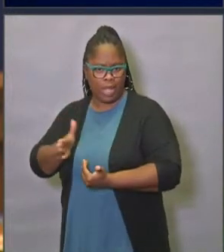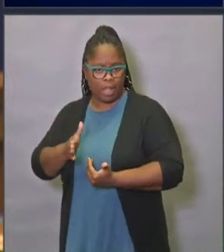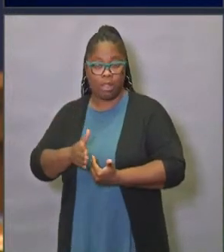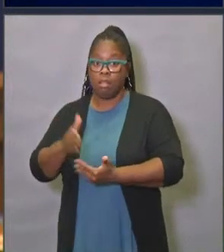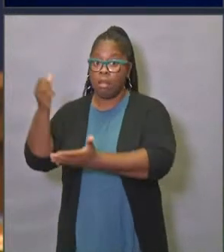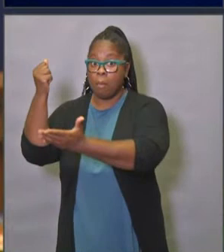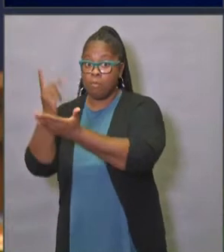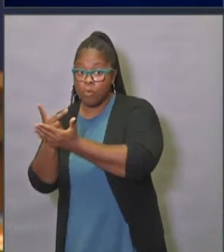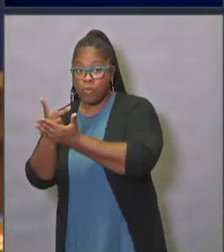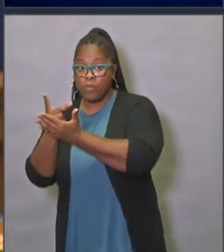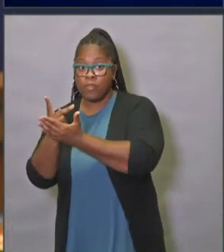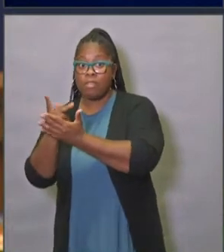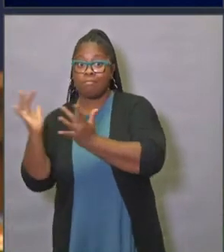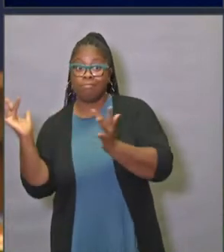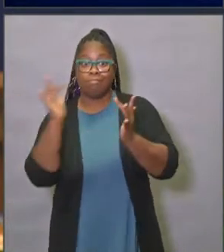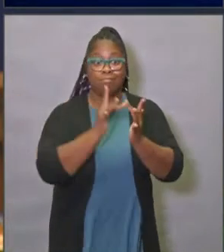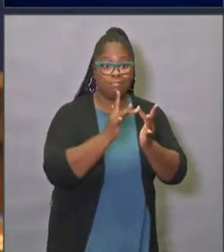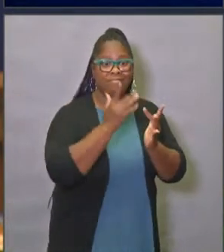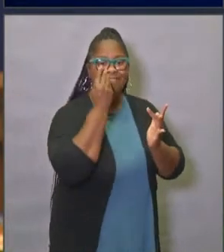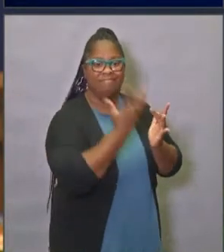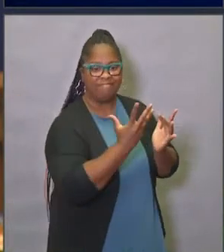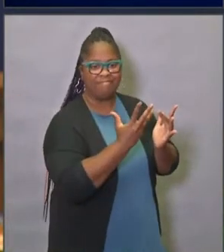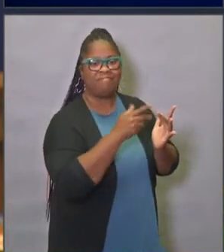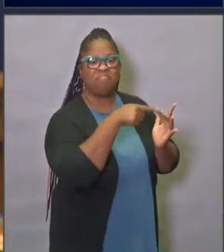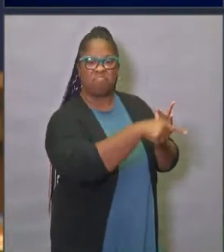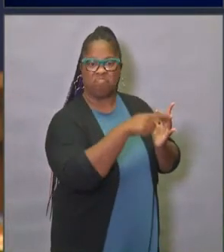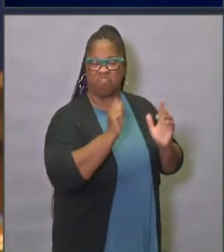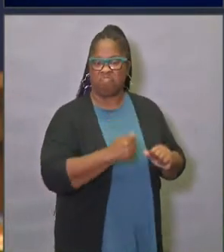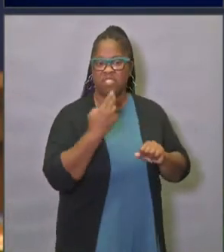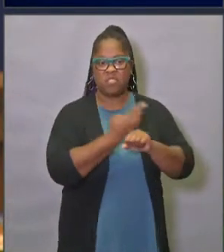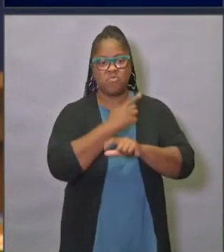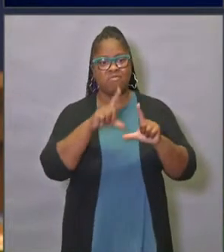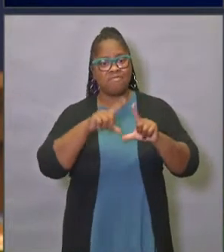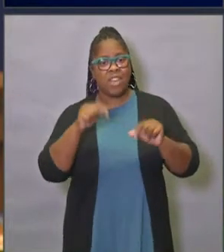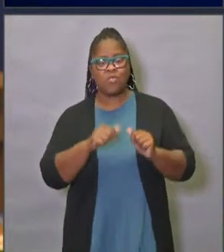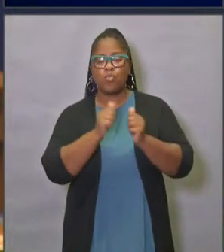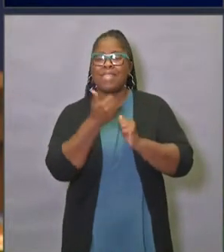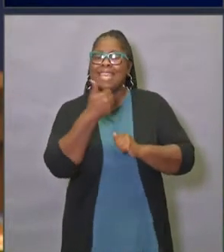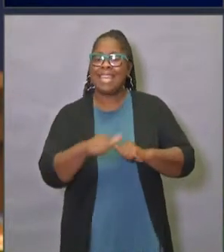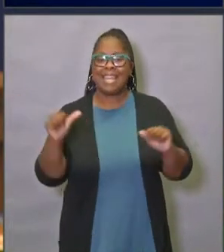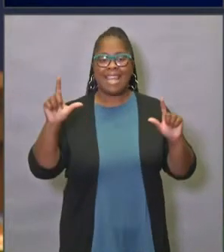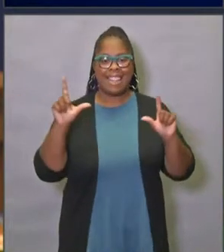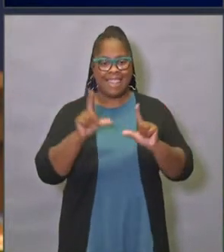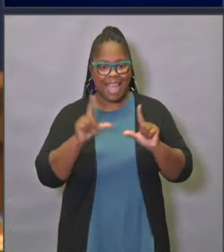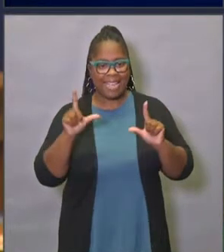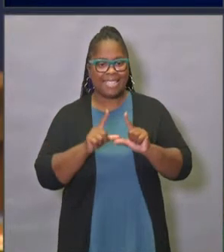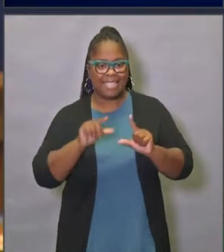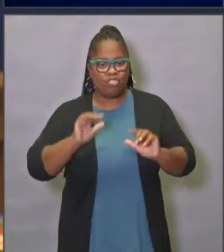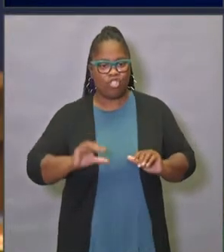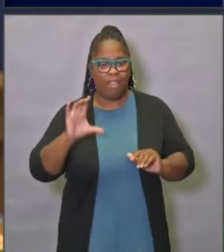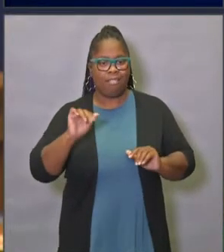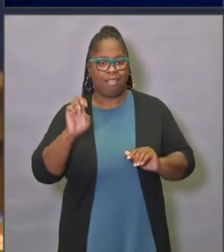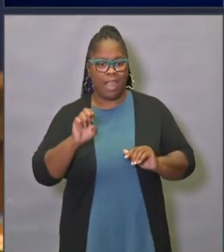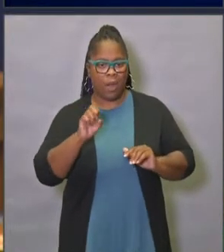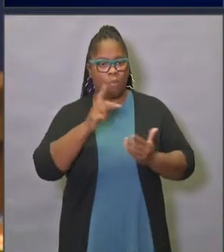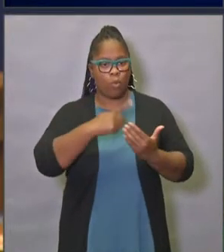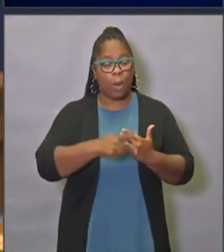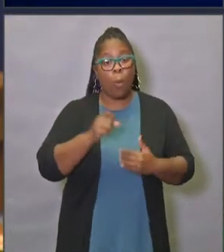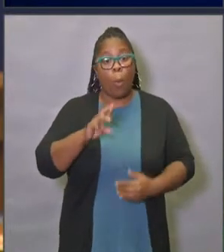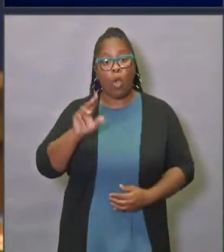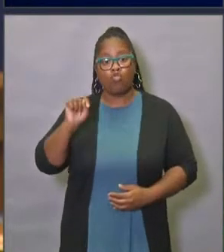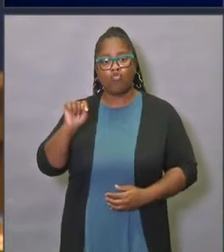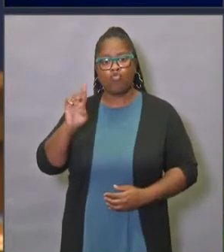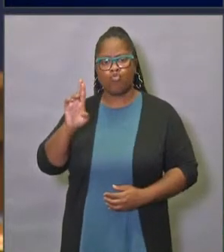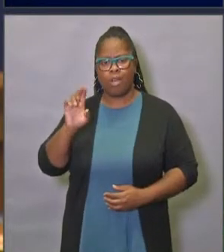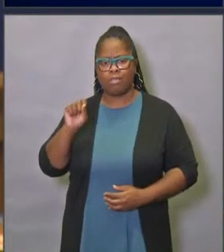Once approved, families will be able to use the voucher with any licensed child care program or trust line approved license exempt